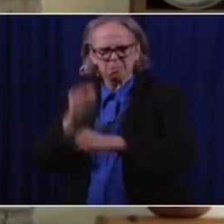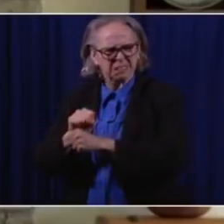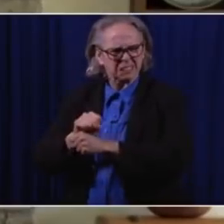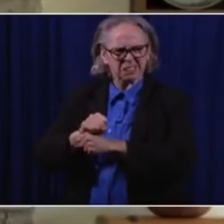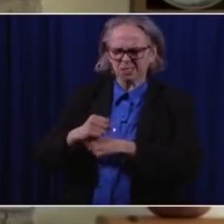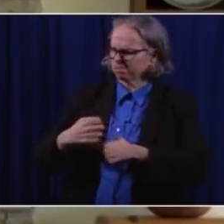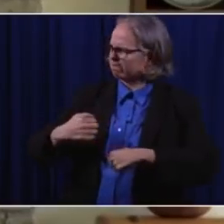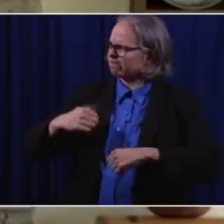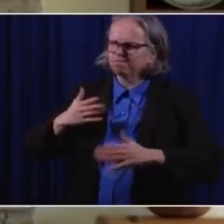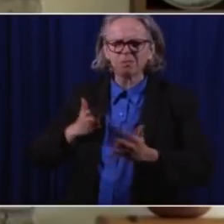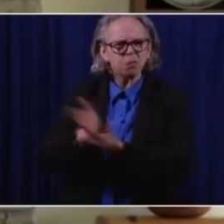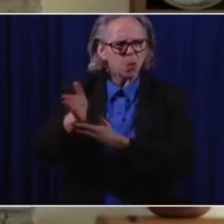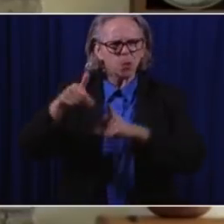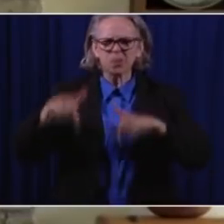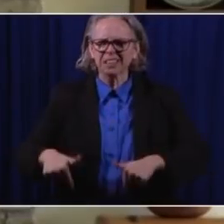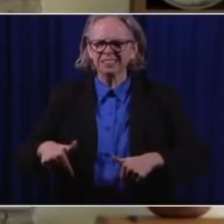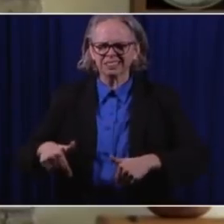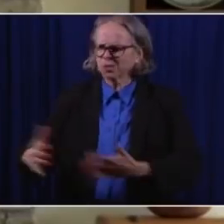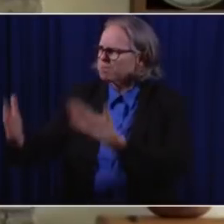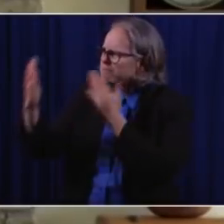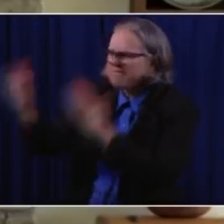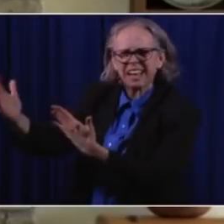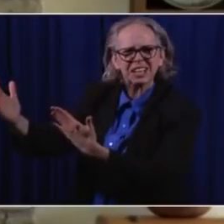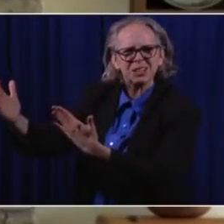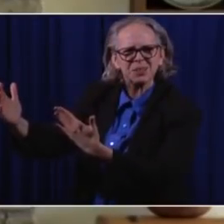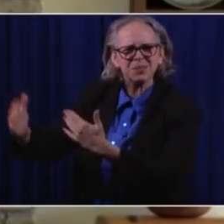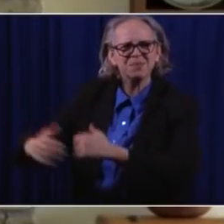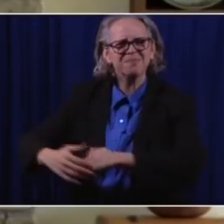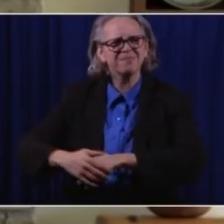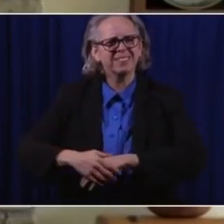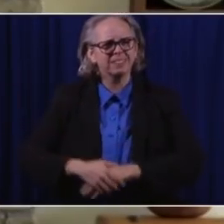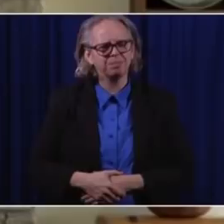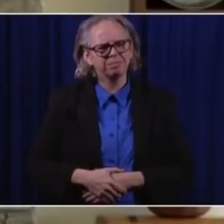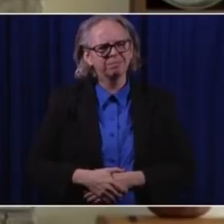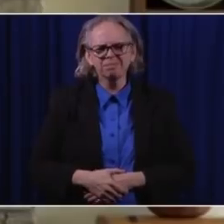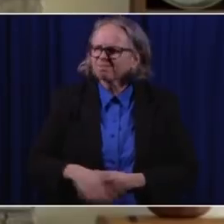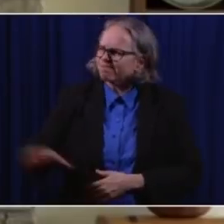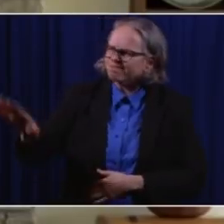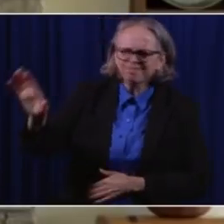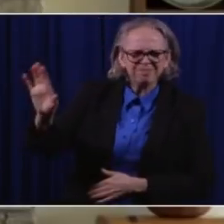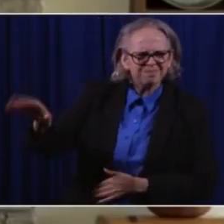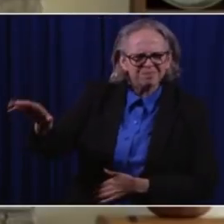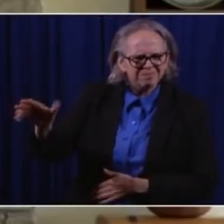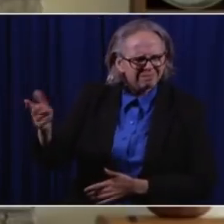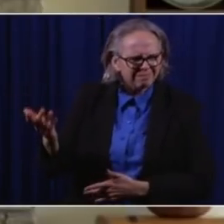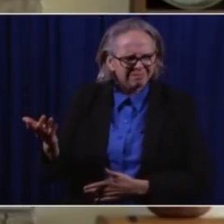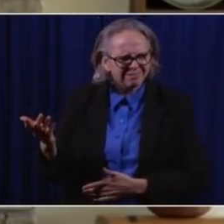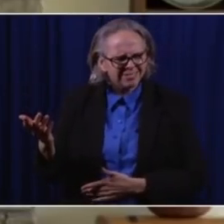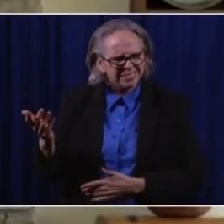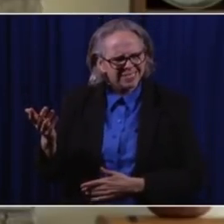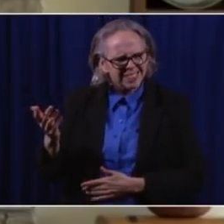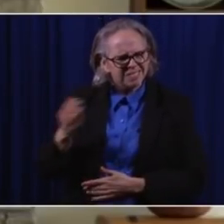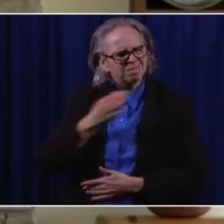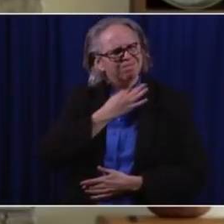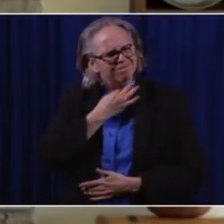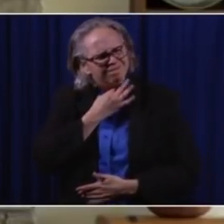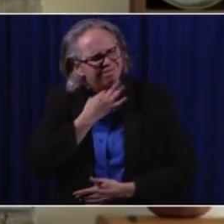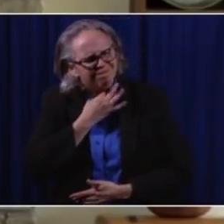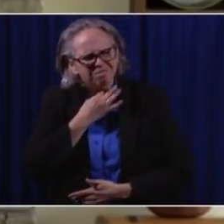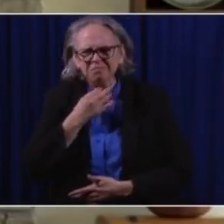Thank you for doing this. We appreciate it very, very much. How do you think we, as